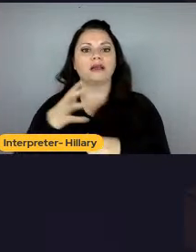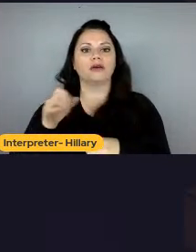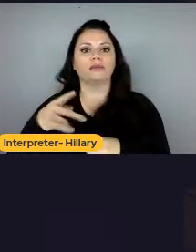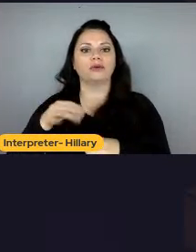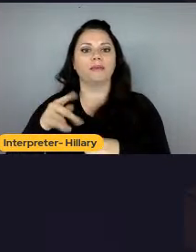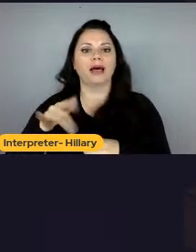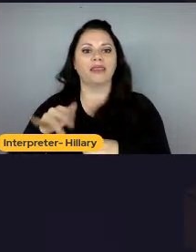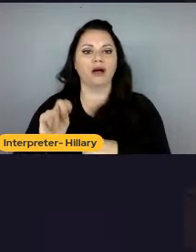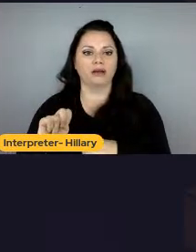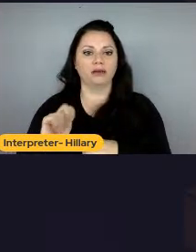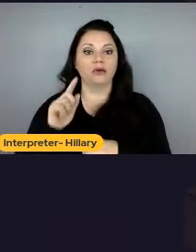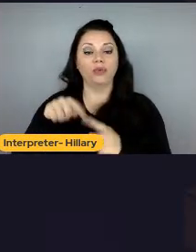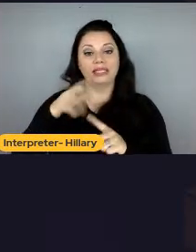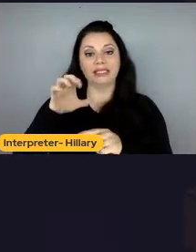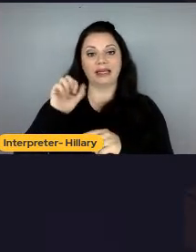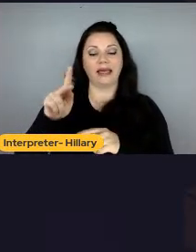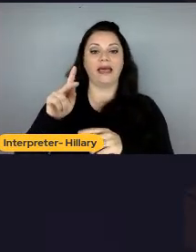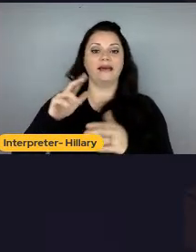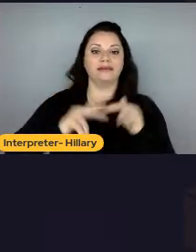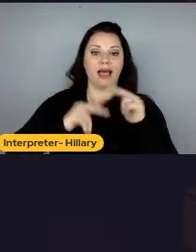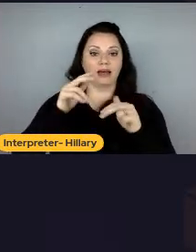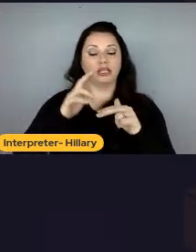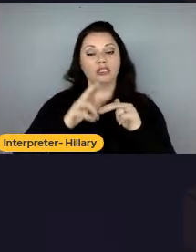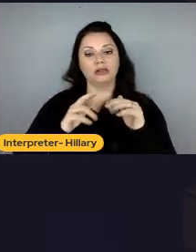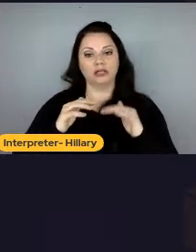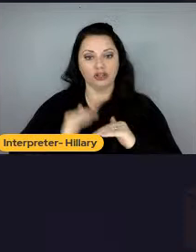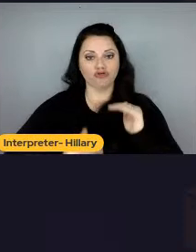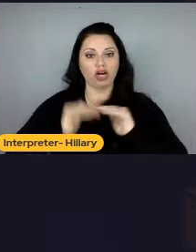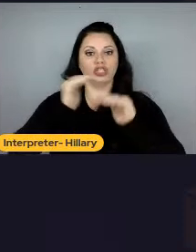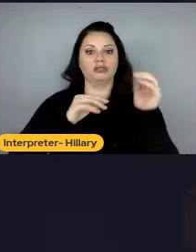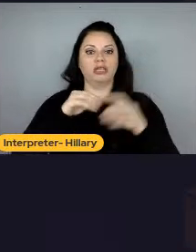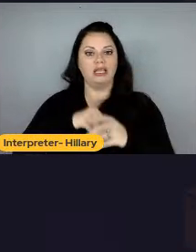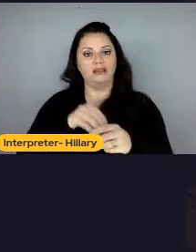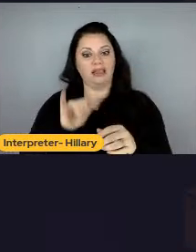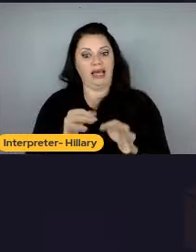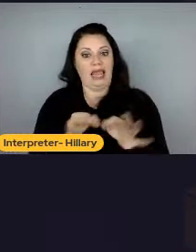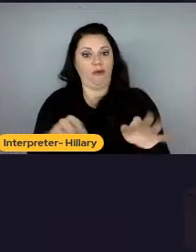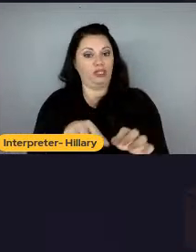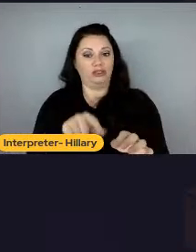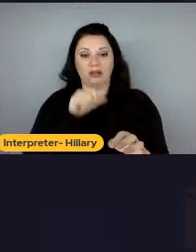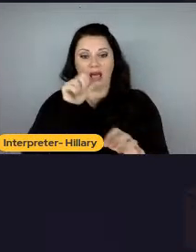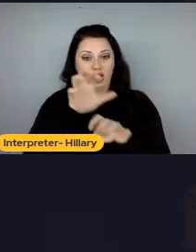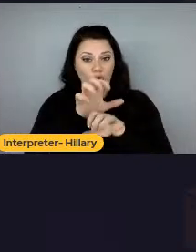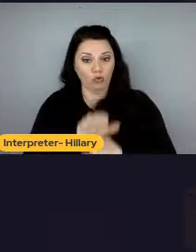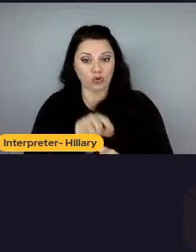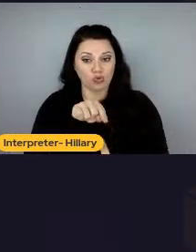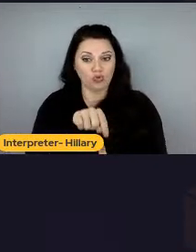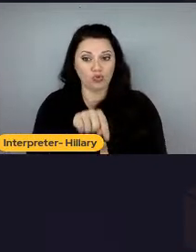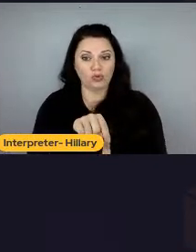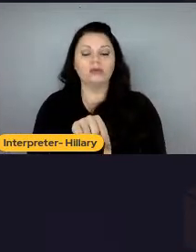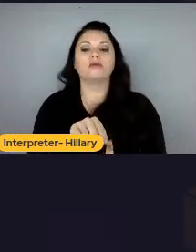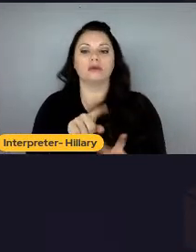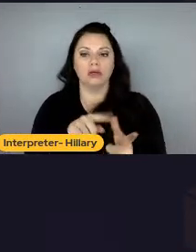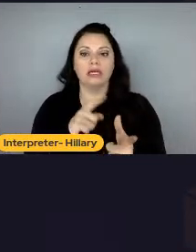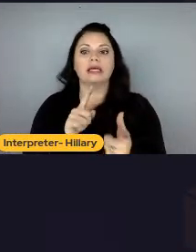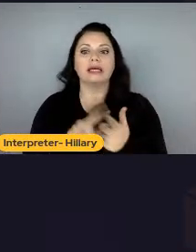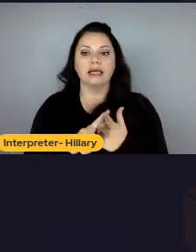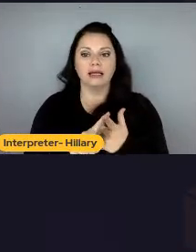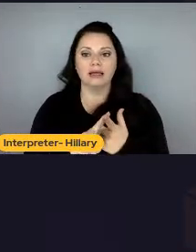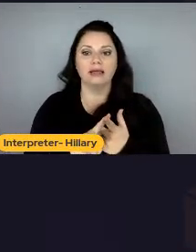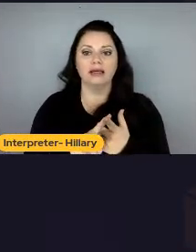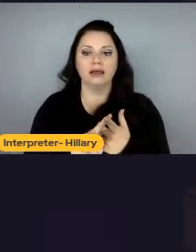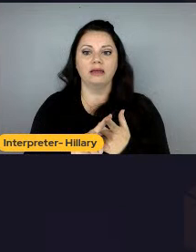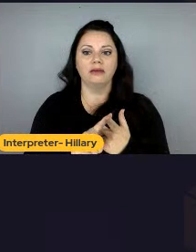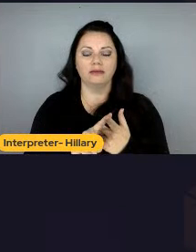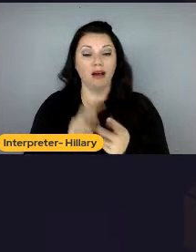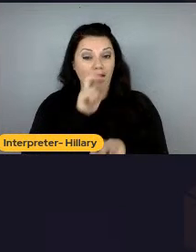CDK stack or construct example in a language that you're not used to working with, while it might not be very hard to